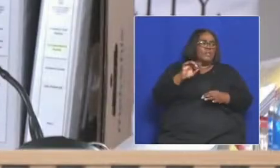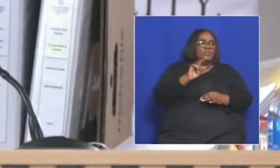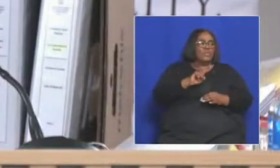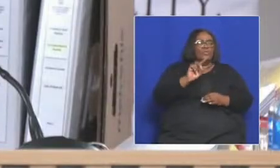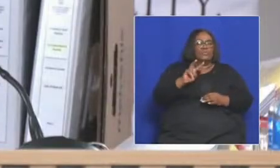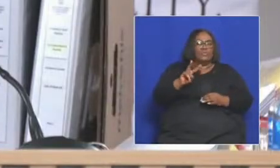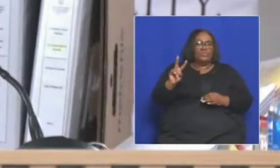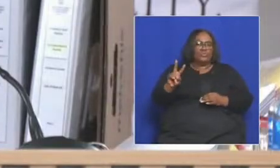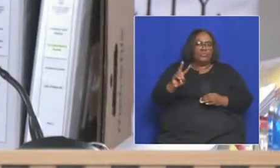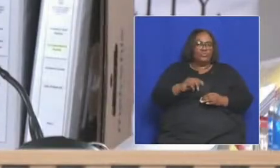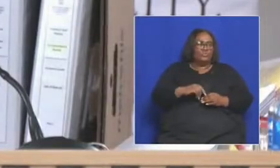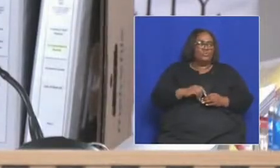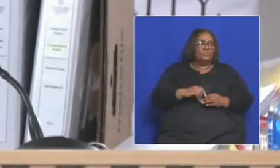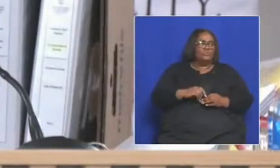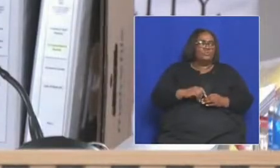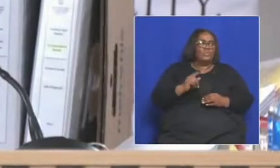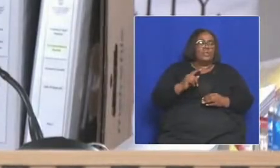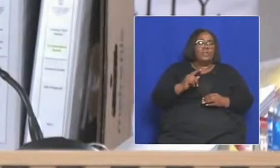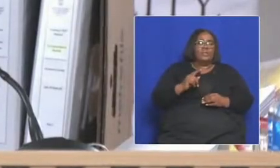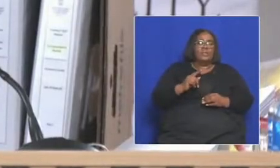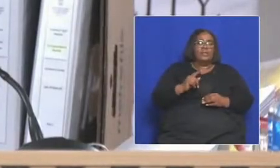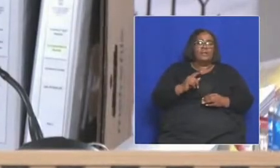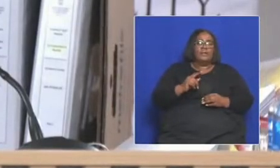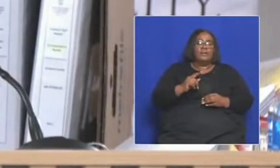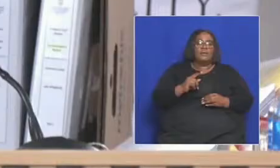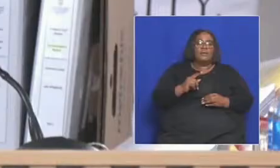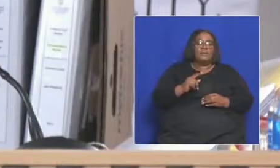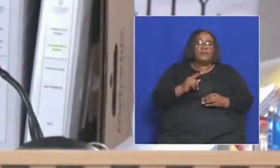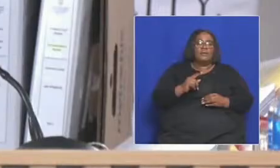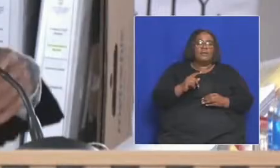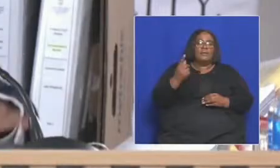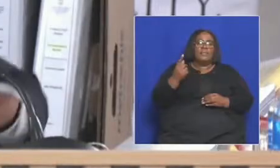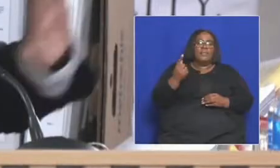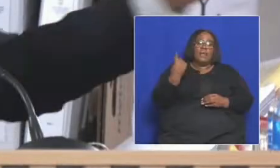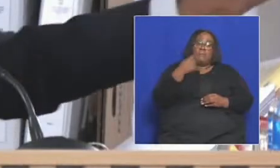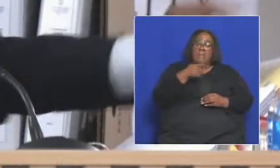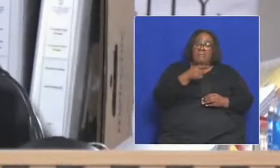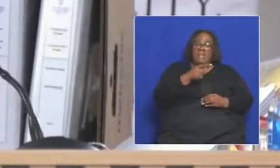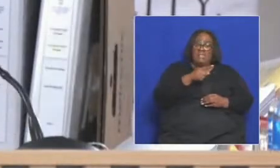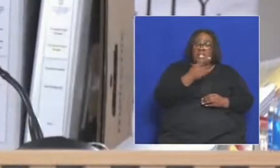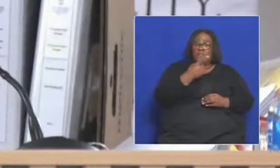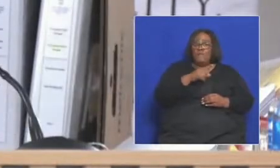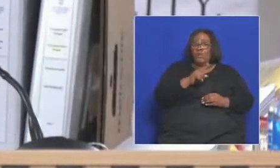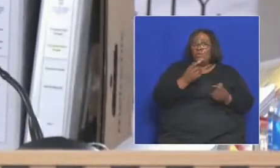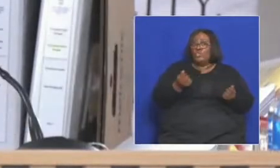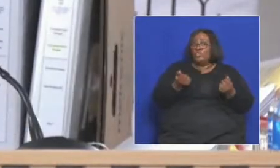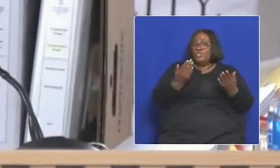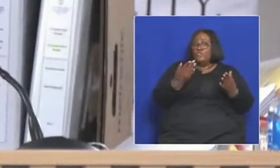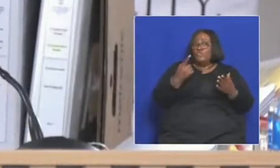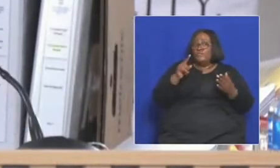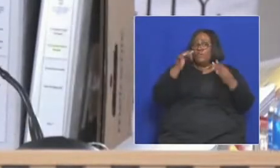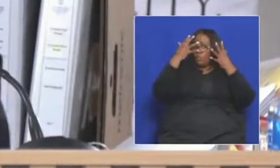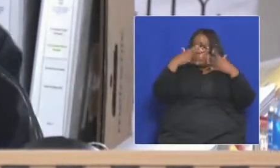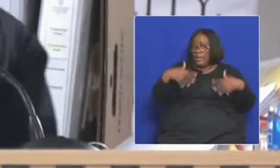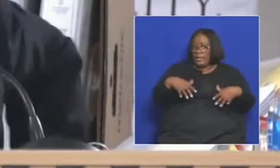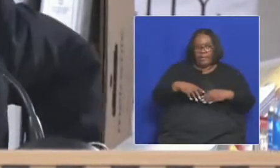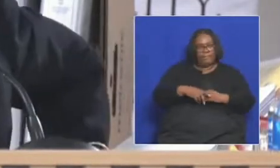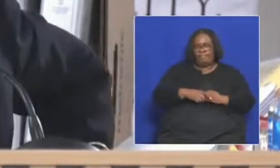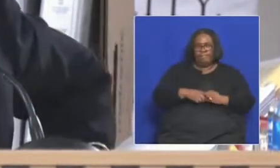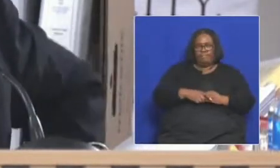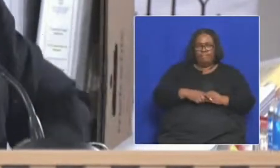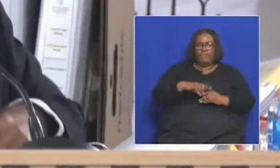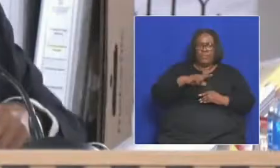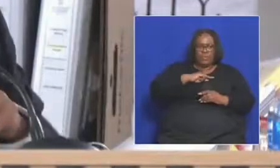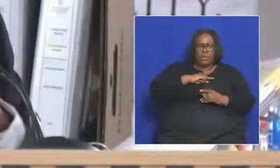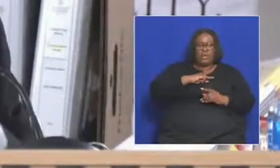that payment cannot then be for your services at the wedding because it's settled. Yes. It has now to have to be